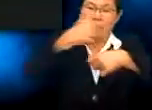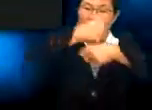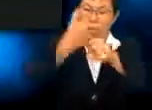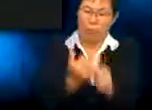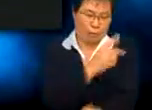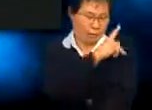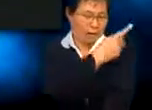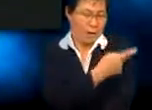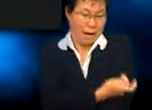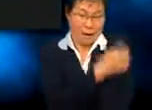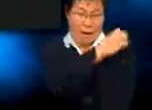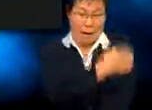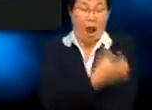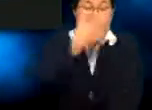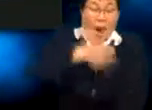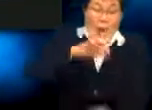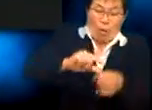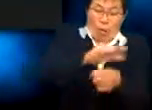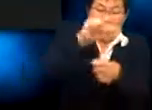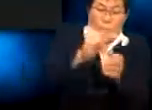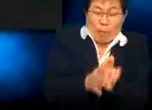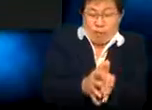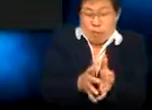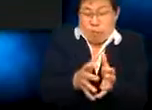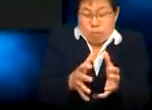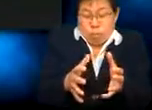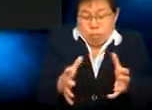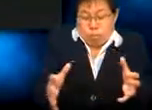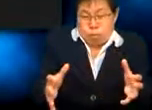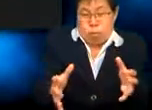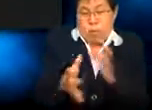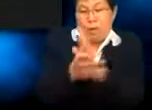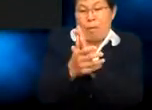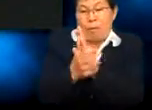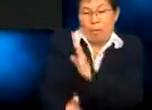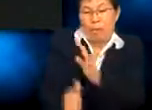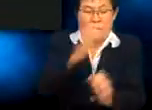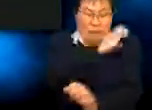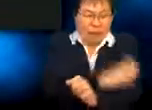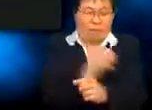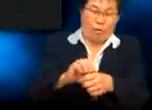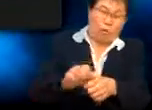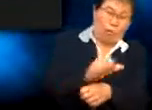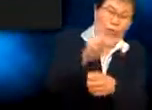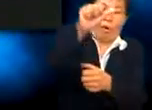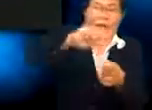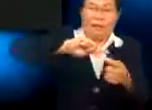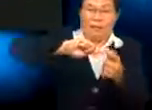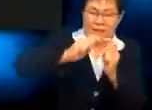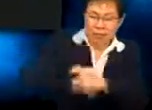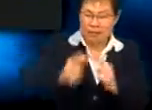energy. The hot gas expands and the potential energy that is released turns